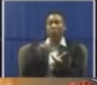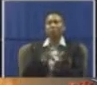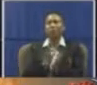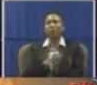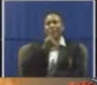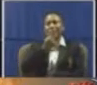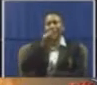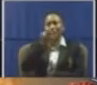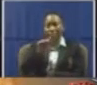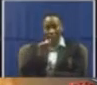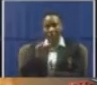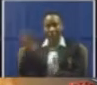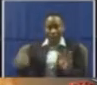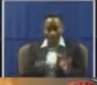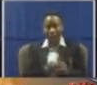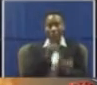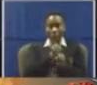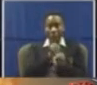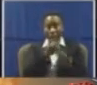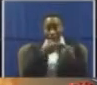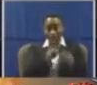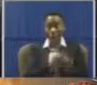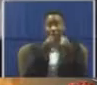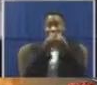provide for matters connected herewith.